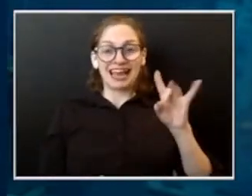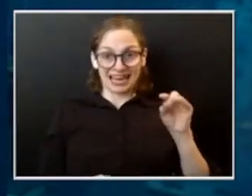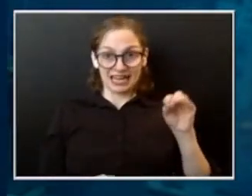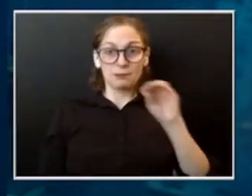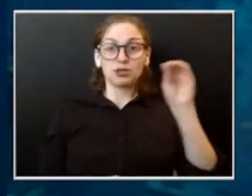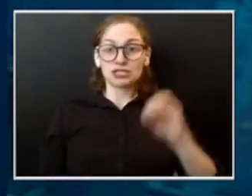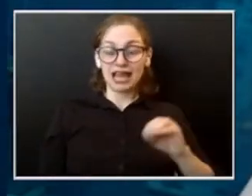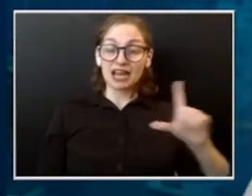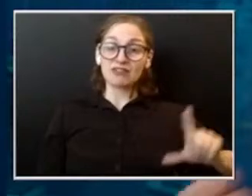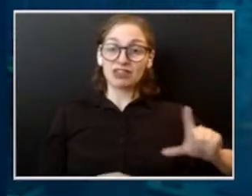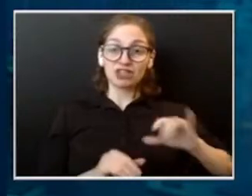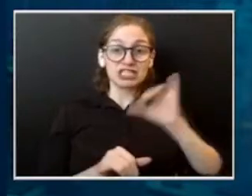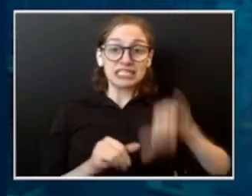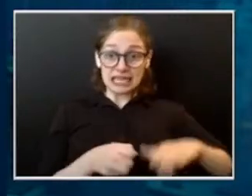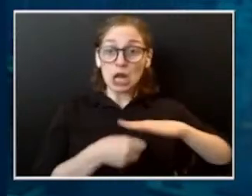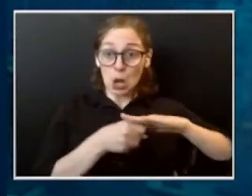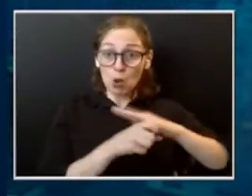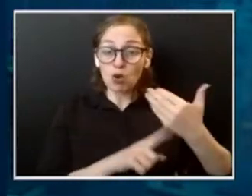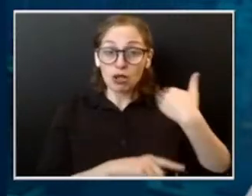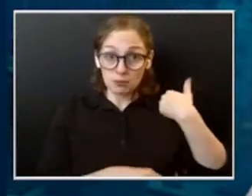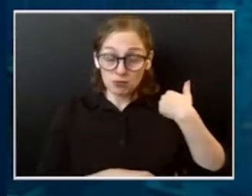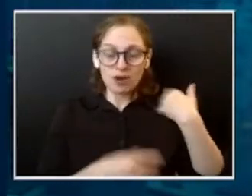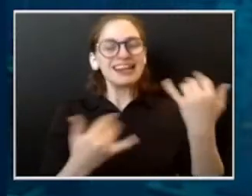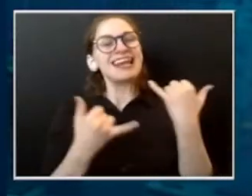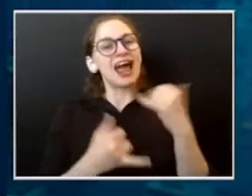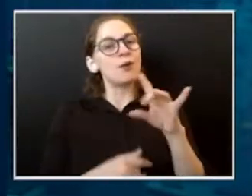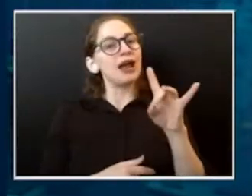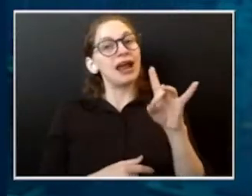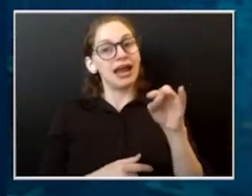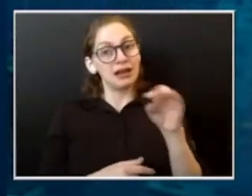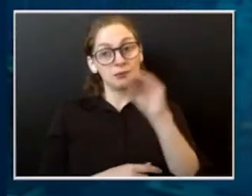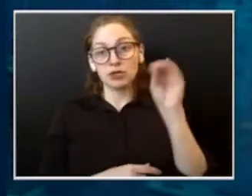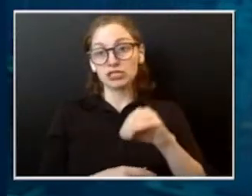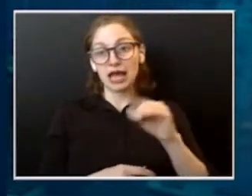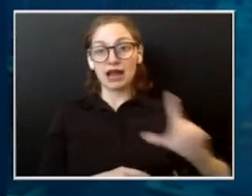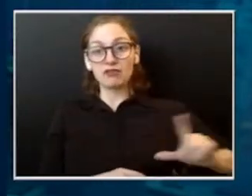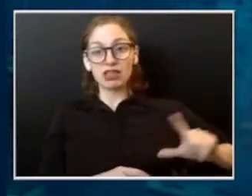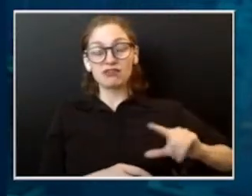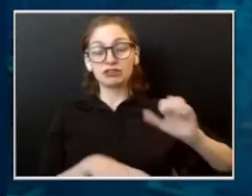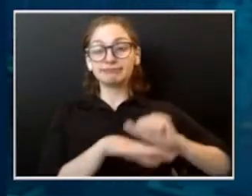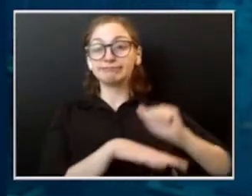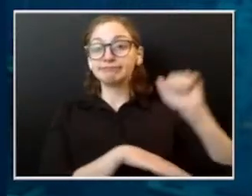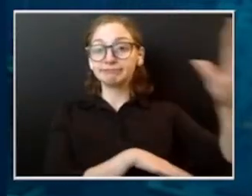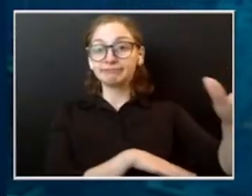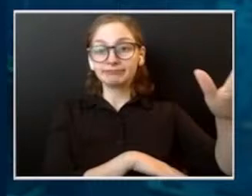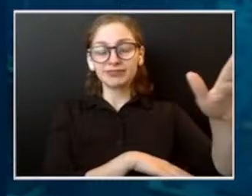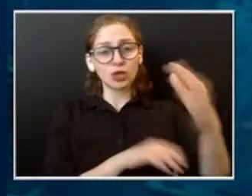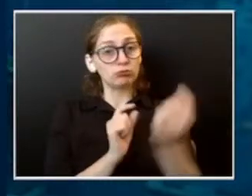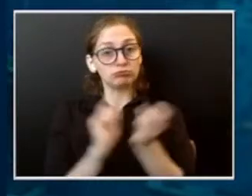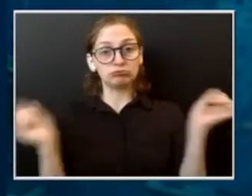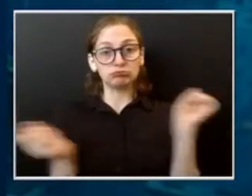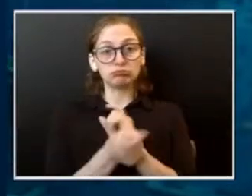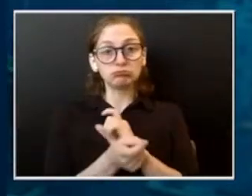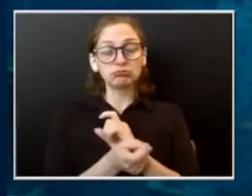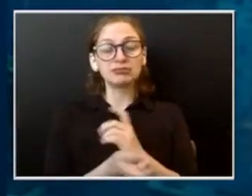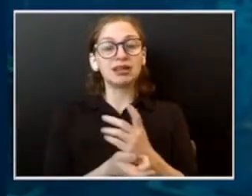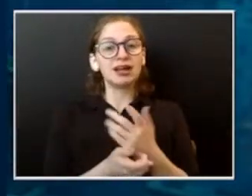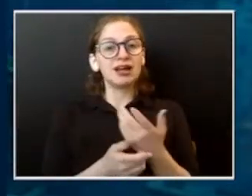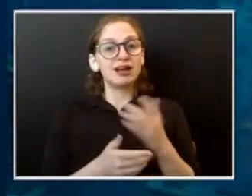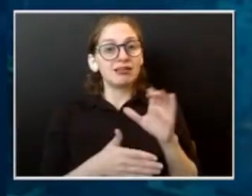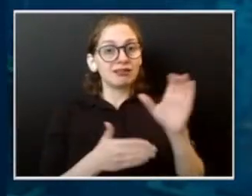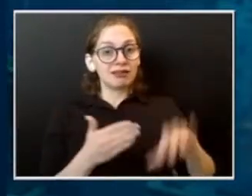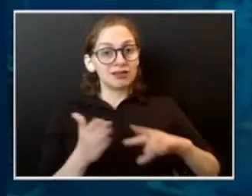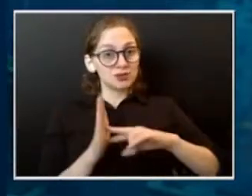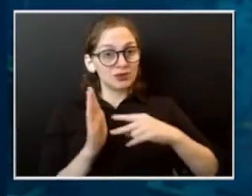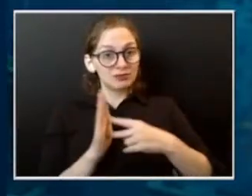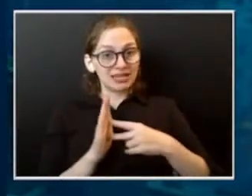Now 80% of livers fly out. So that's a complete 180 switch. And what the consequence of that is, it's increased the discard rate,